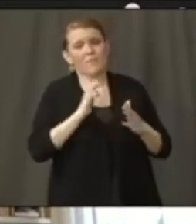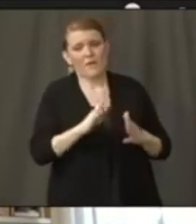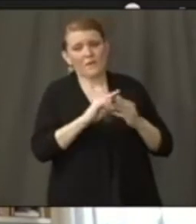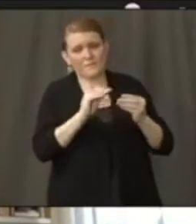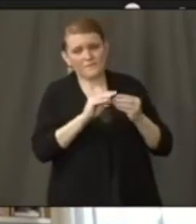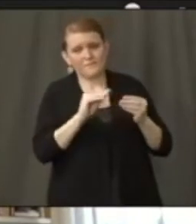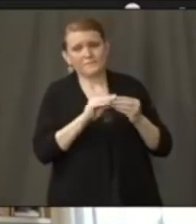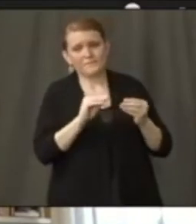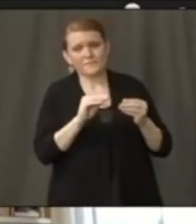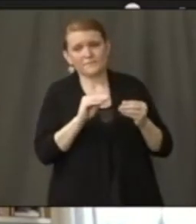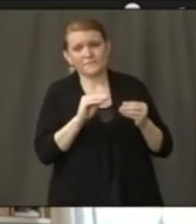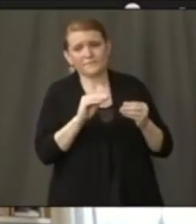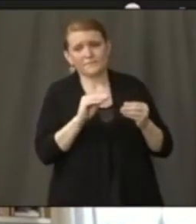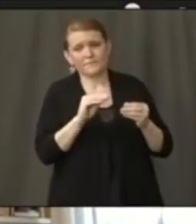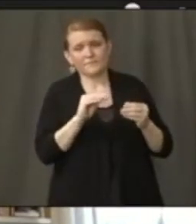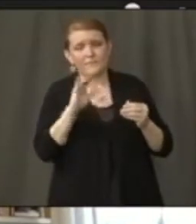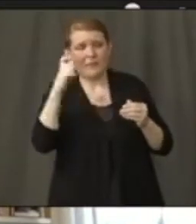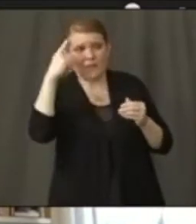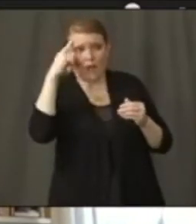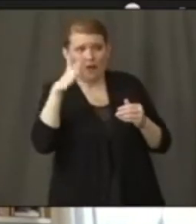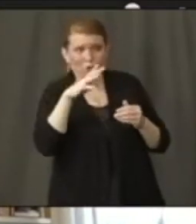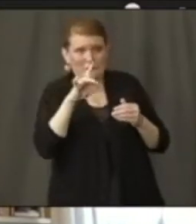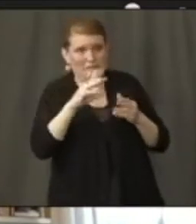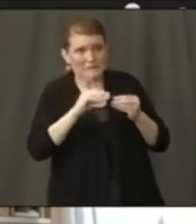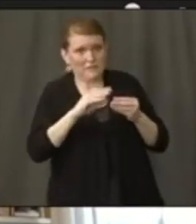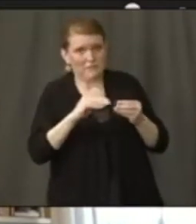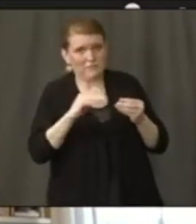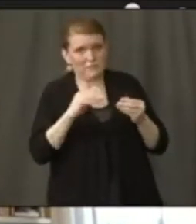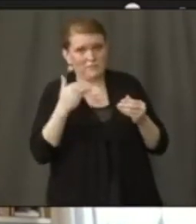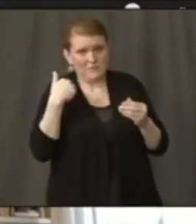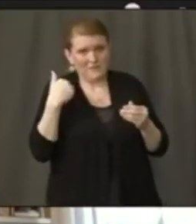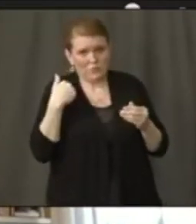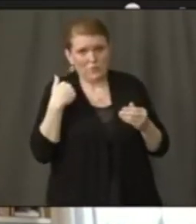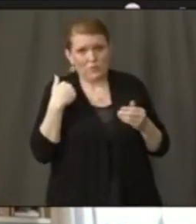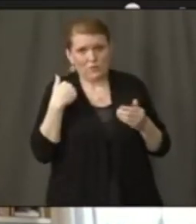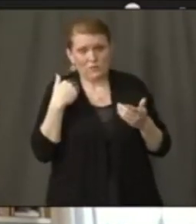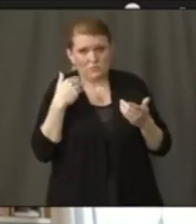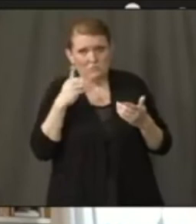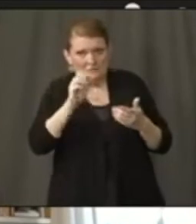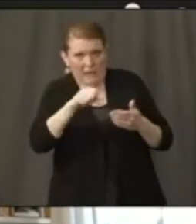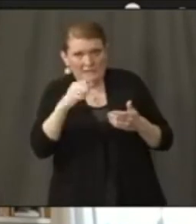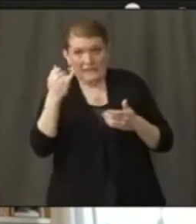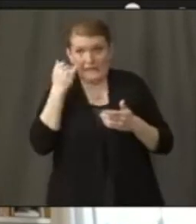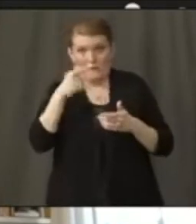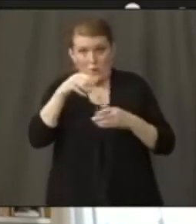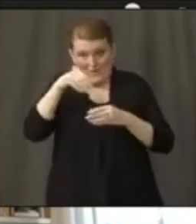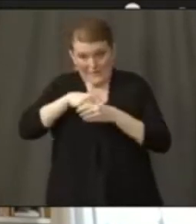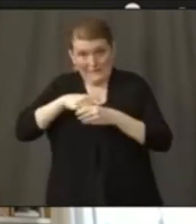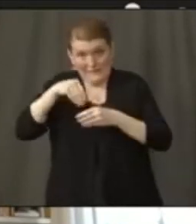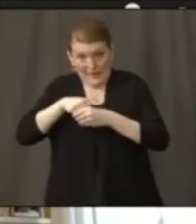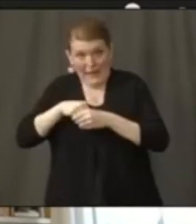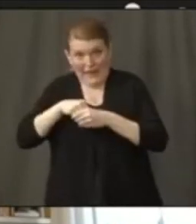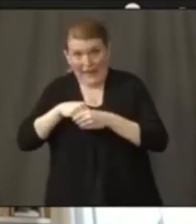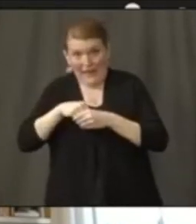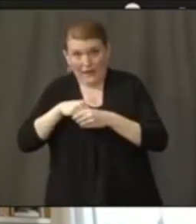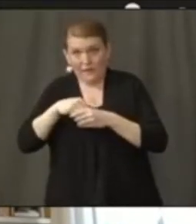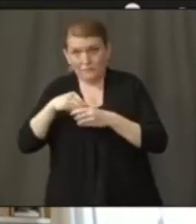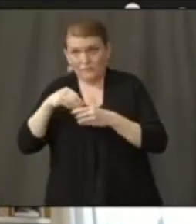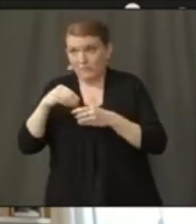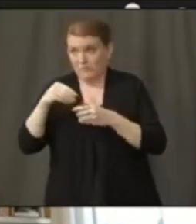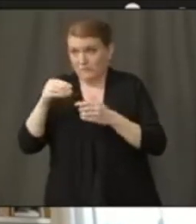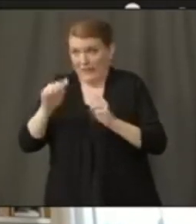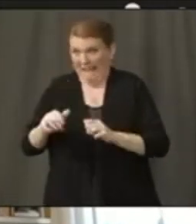virus indoors than outdoors, and we need to be paying attention to that. And I also think businesses need